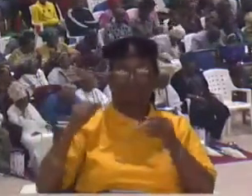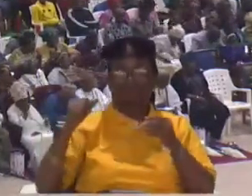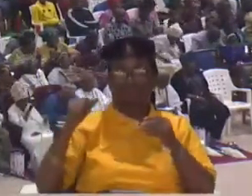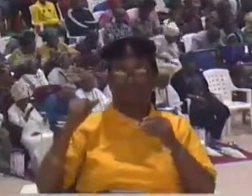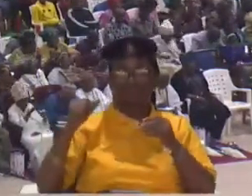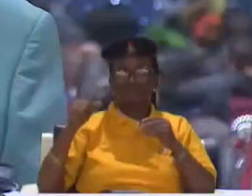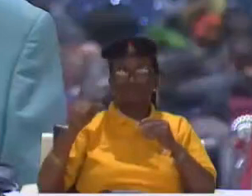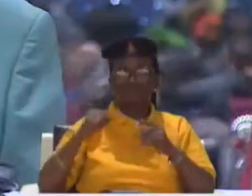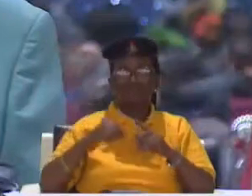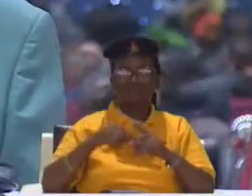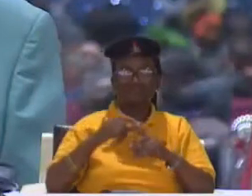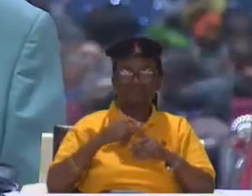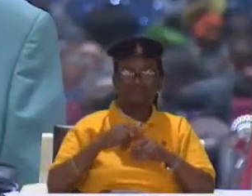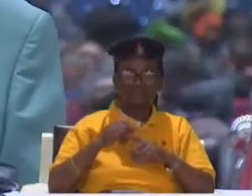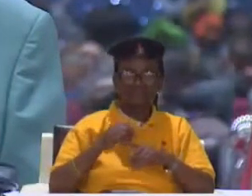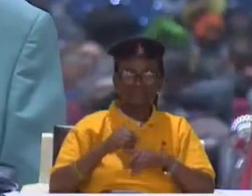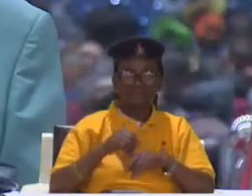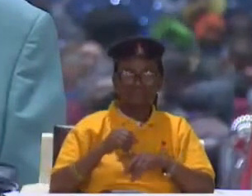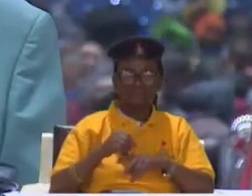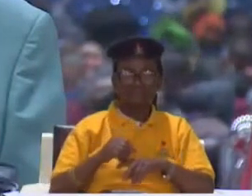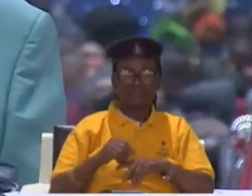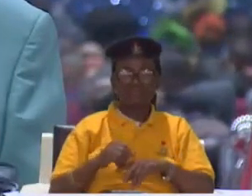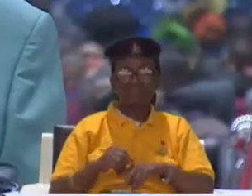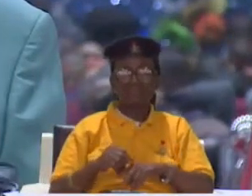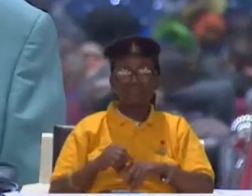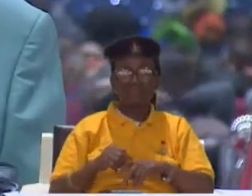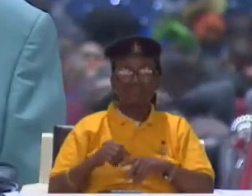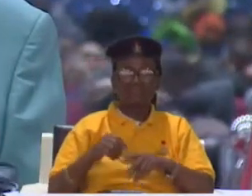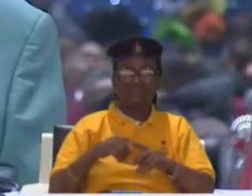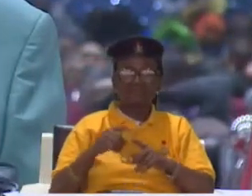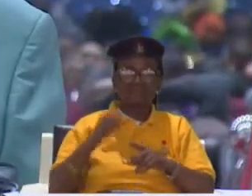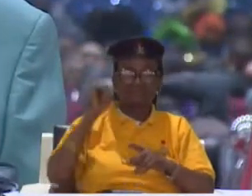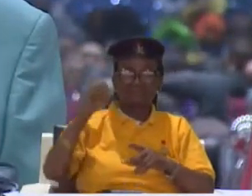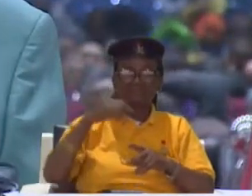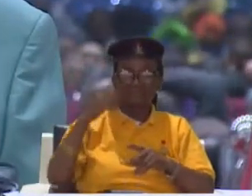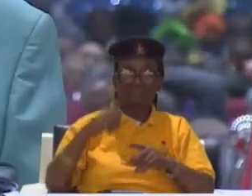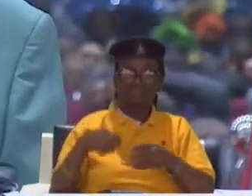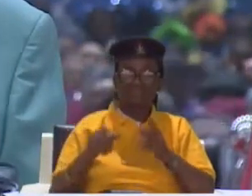When he said, let there be light,